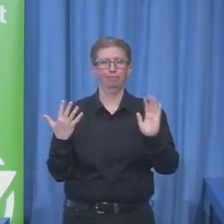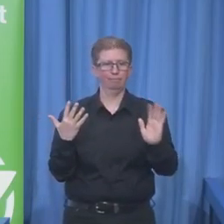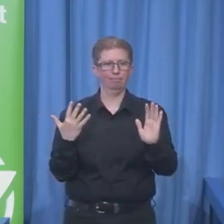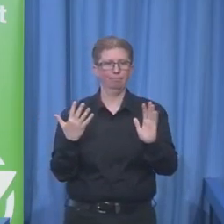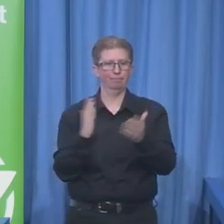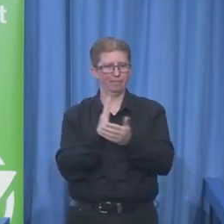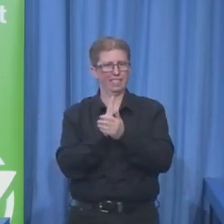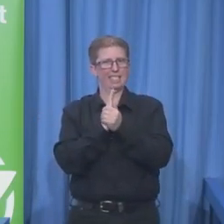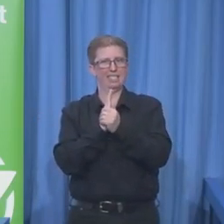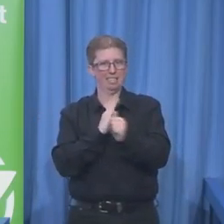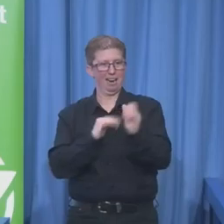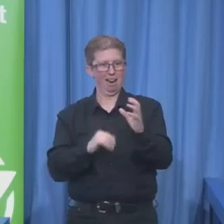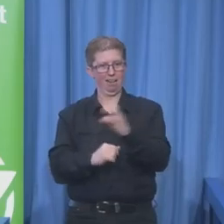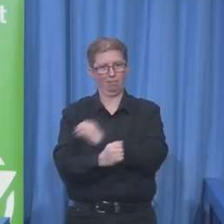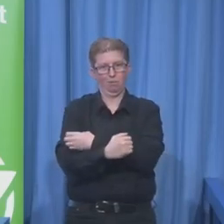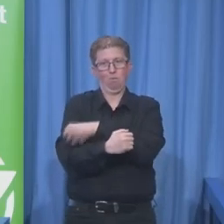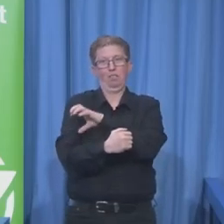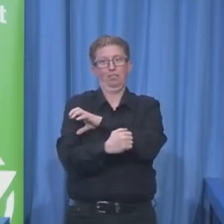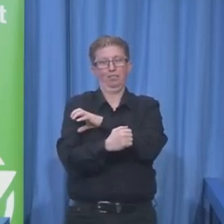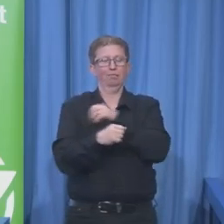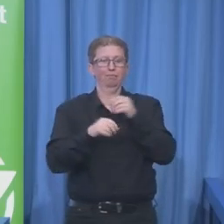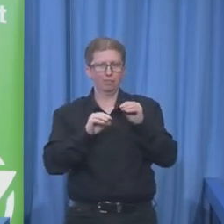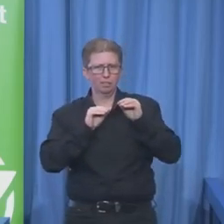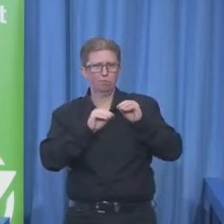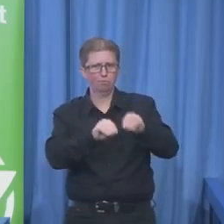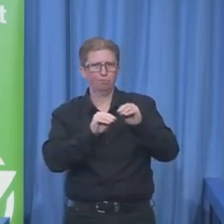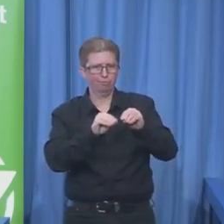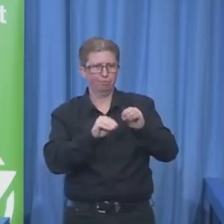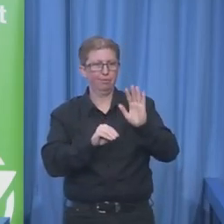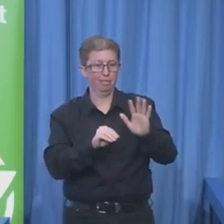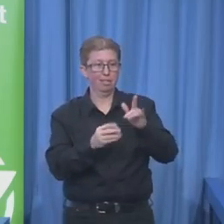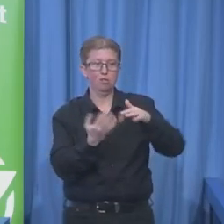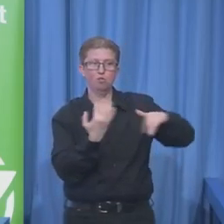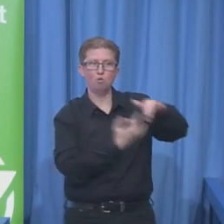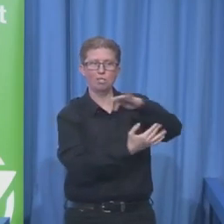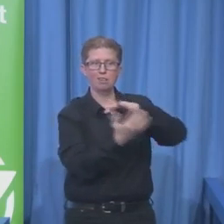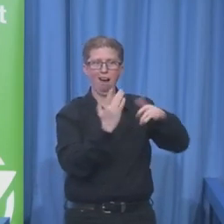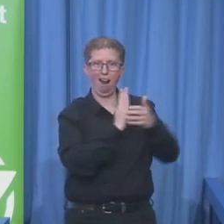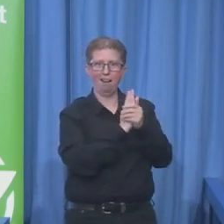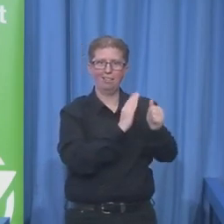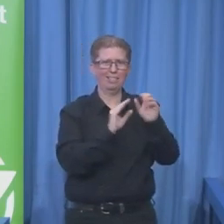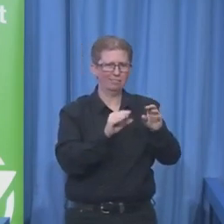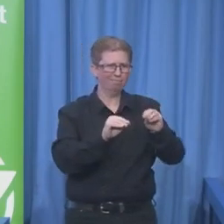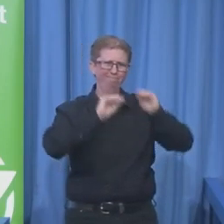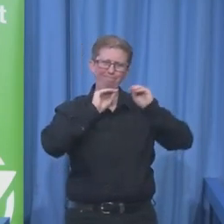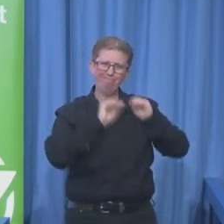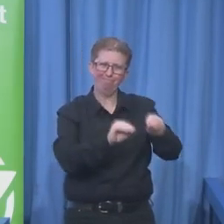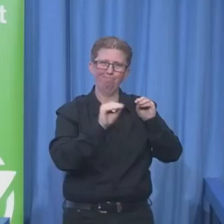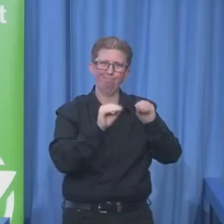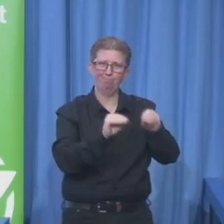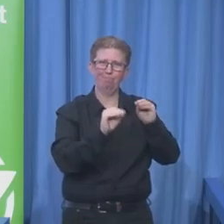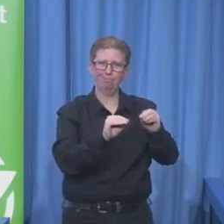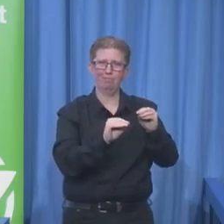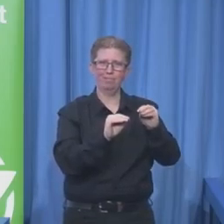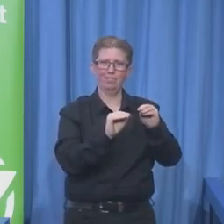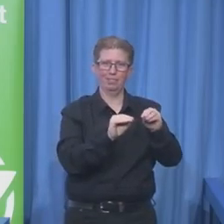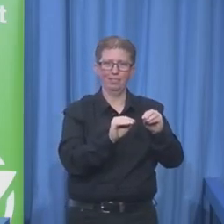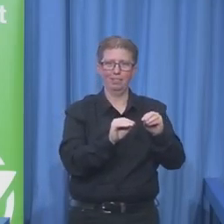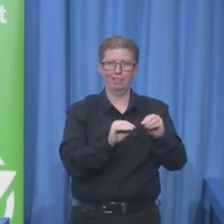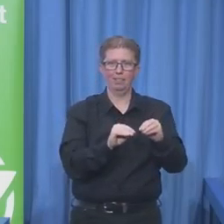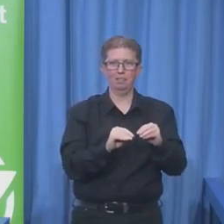Social skills are trained in single settings or in group settings.